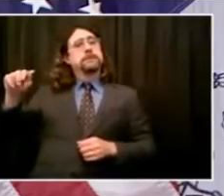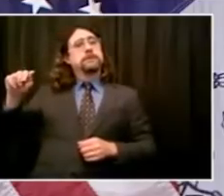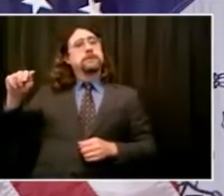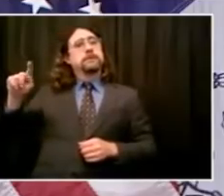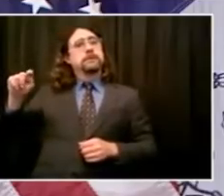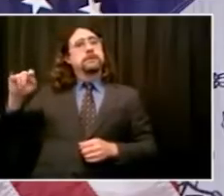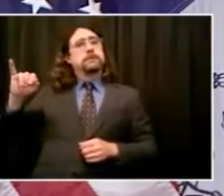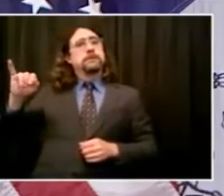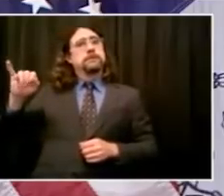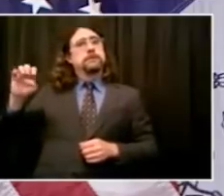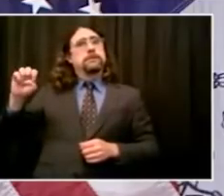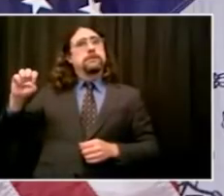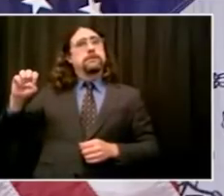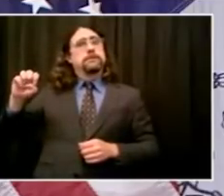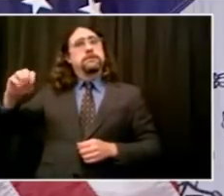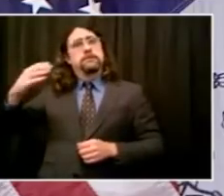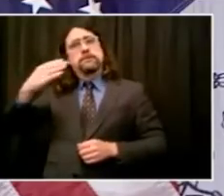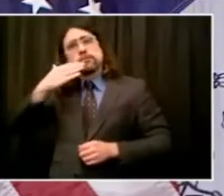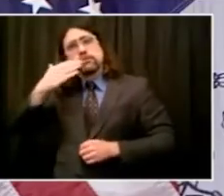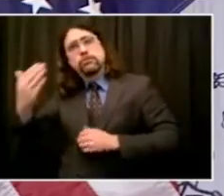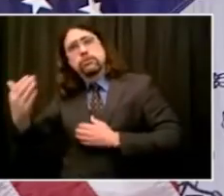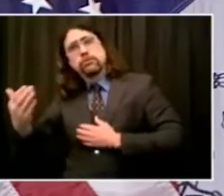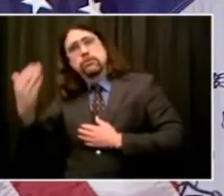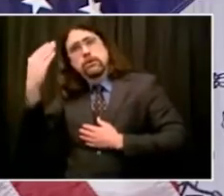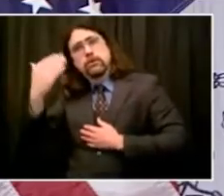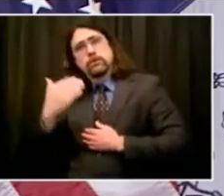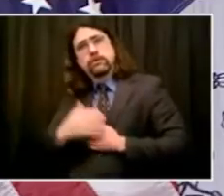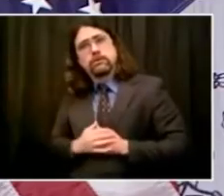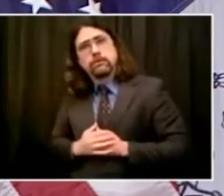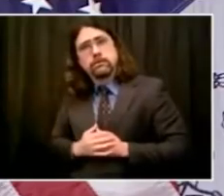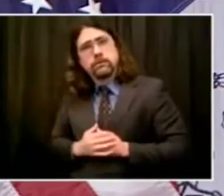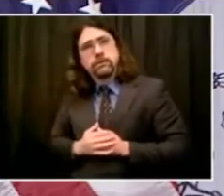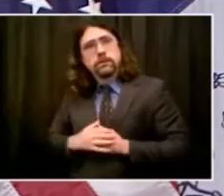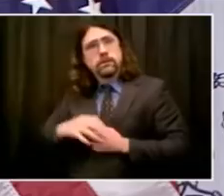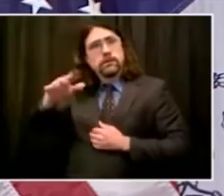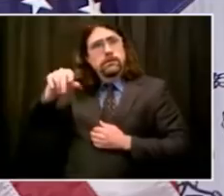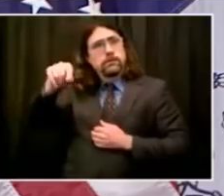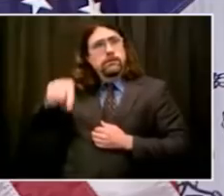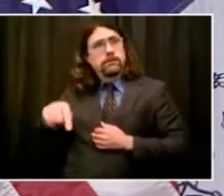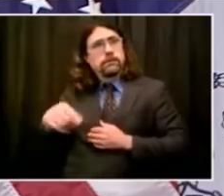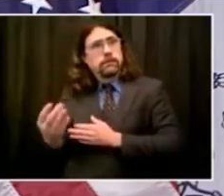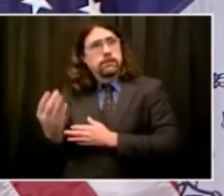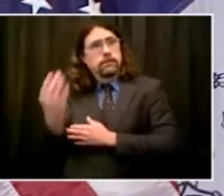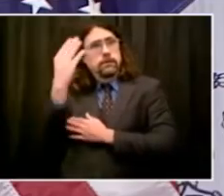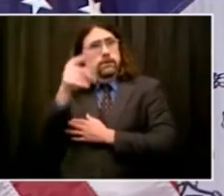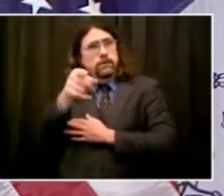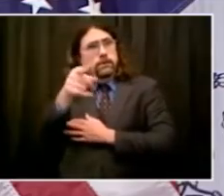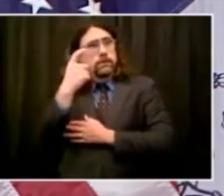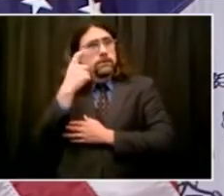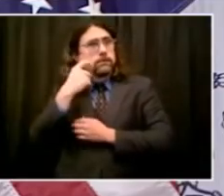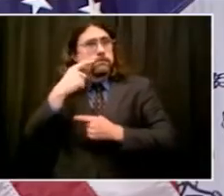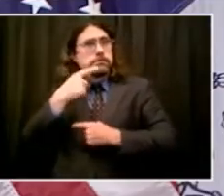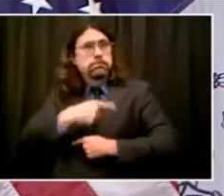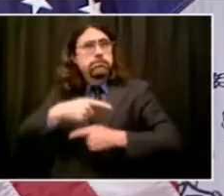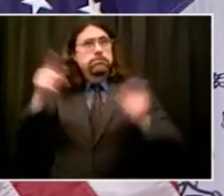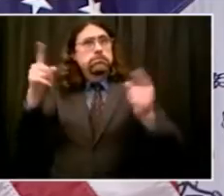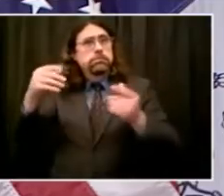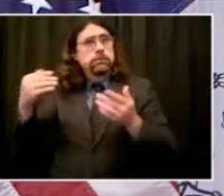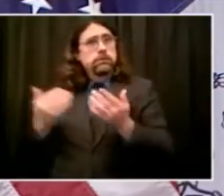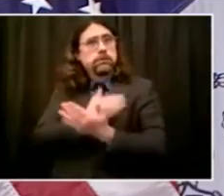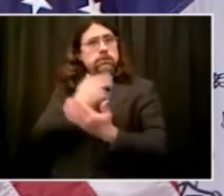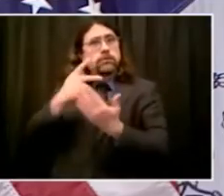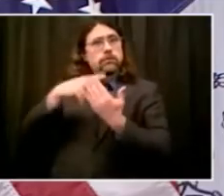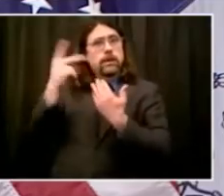program you just, announced earlier, shifting to home-based care for seniors in nursing homes. I'm thinking of the population in adult